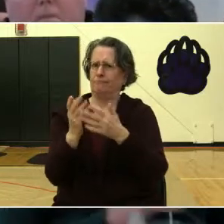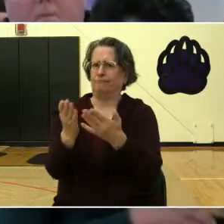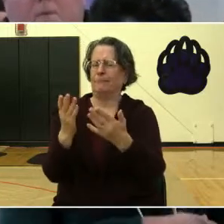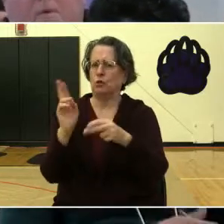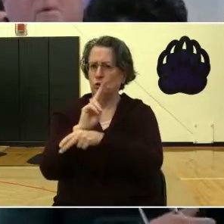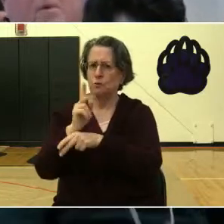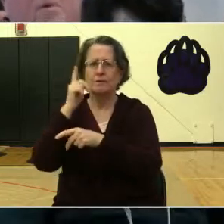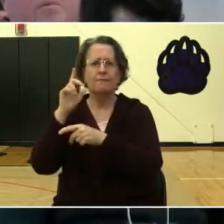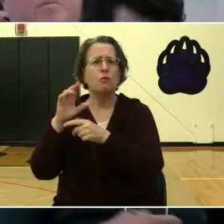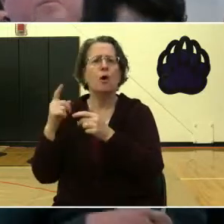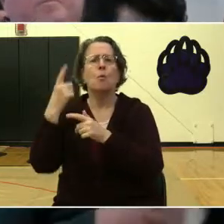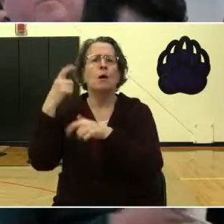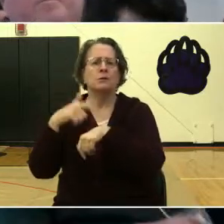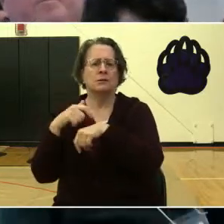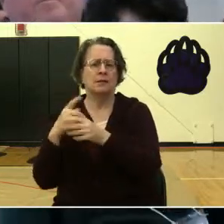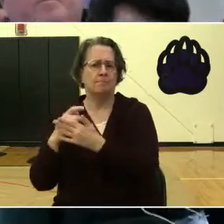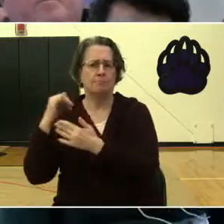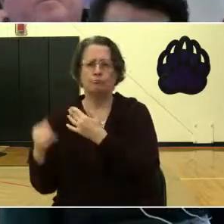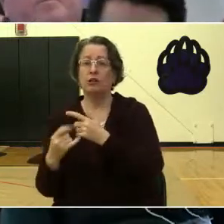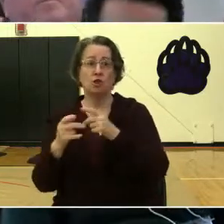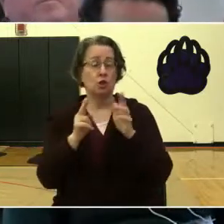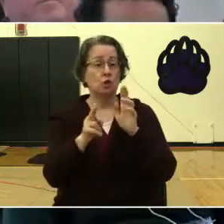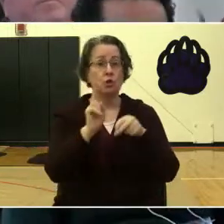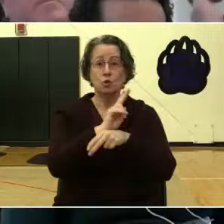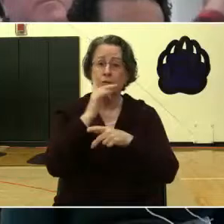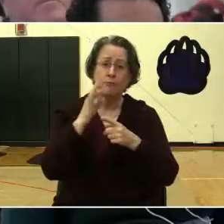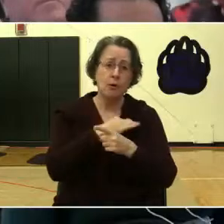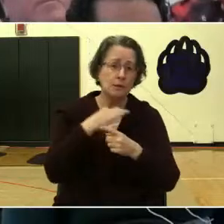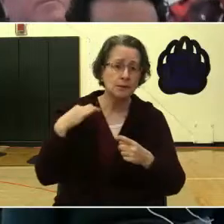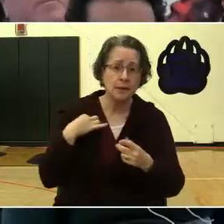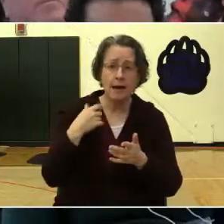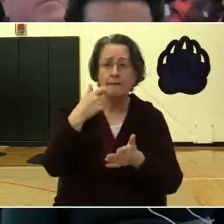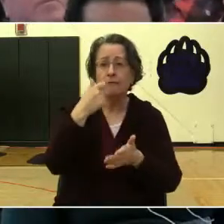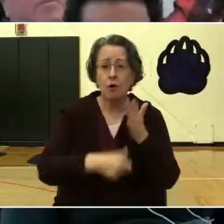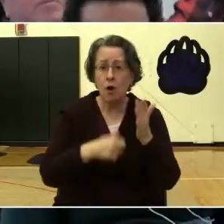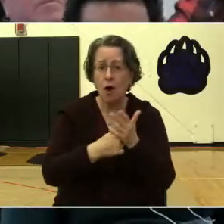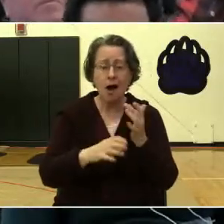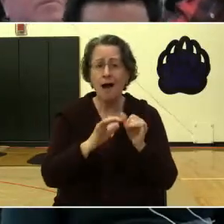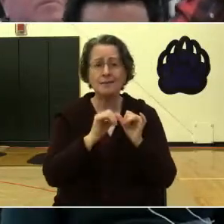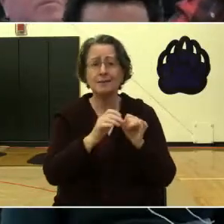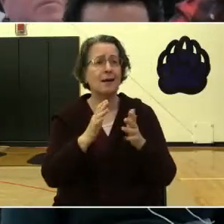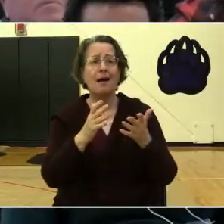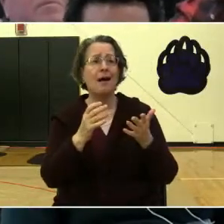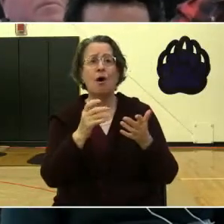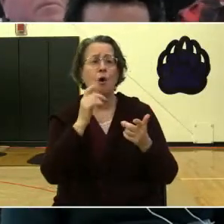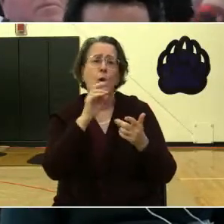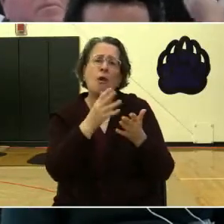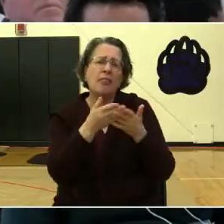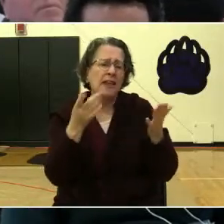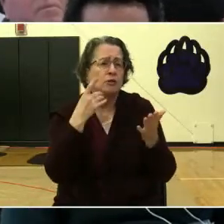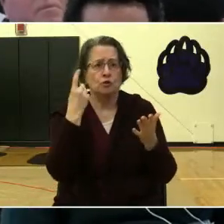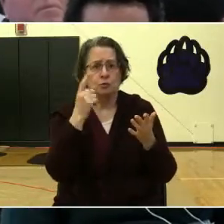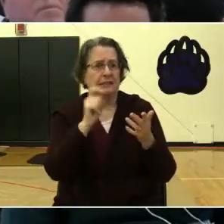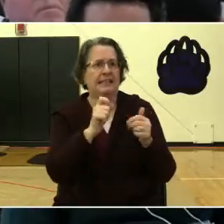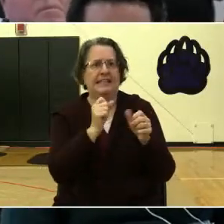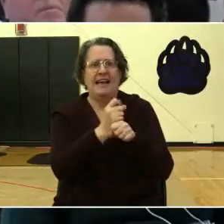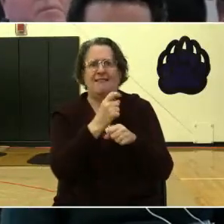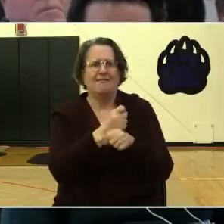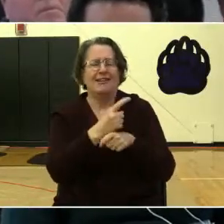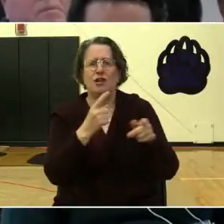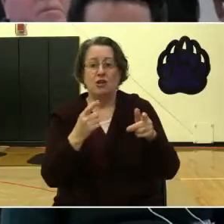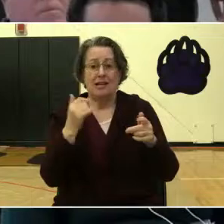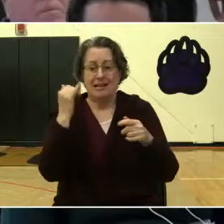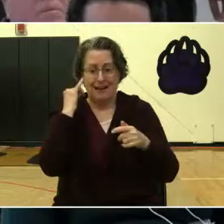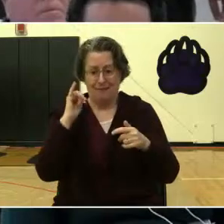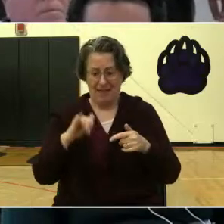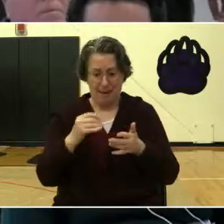happens when you use it for operations if there's no extra next year then operations become more expensive then there is no